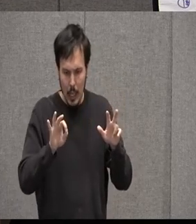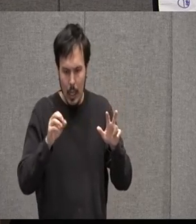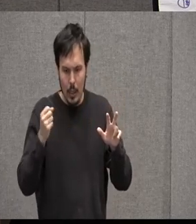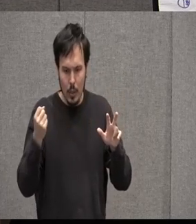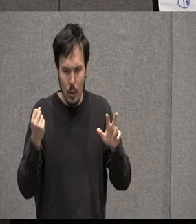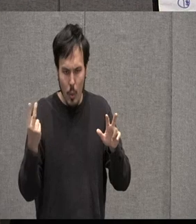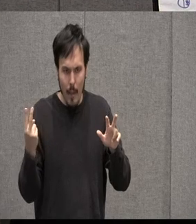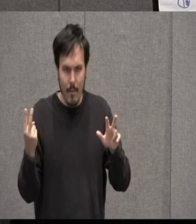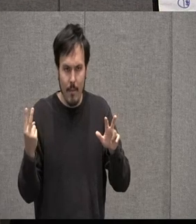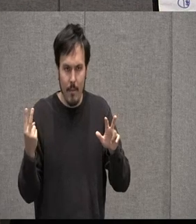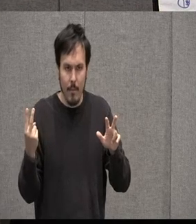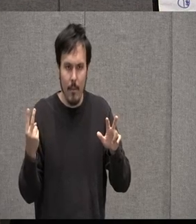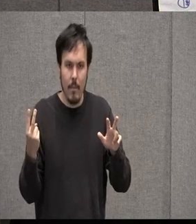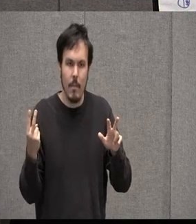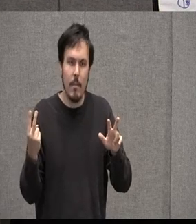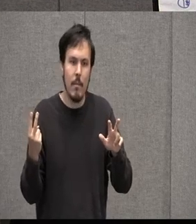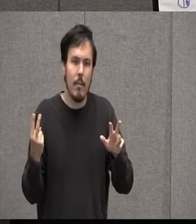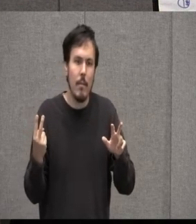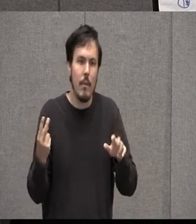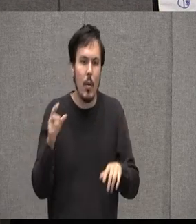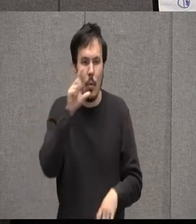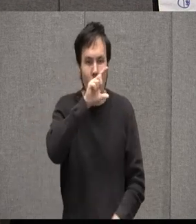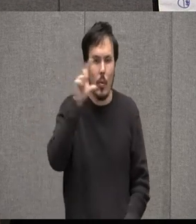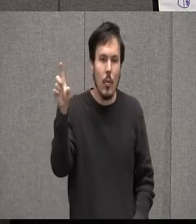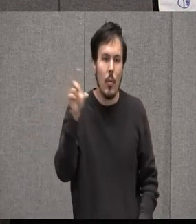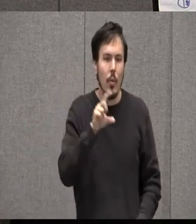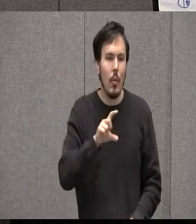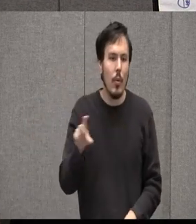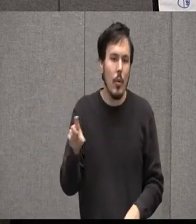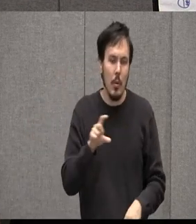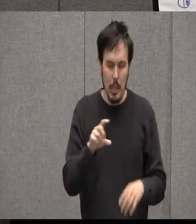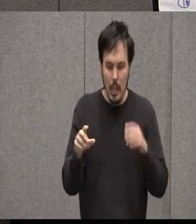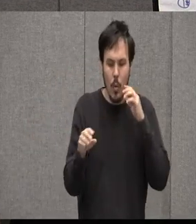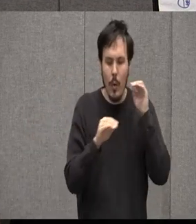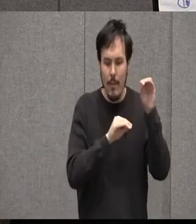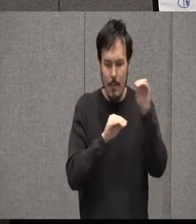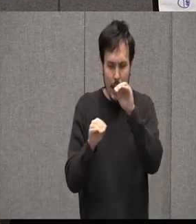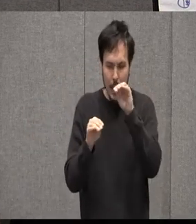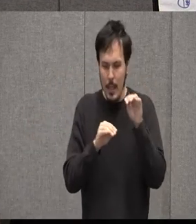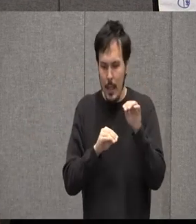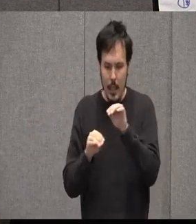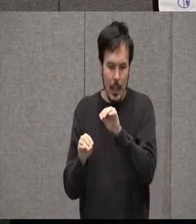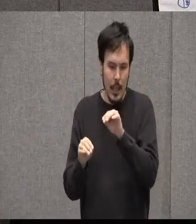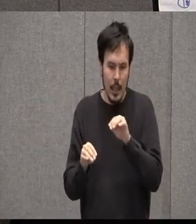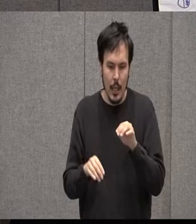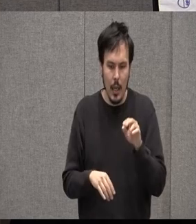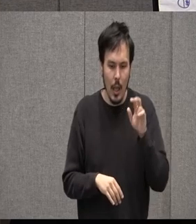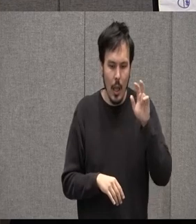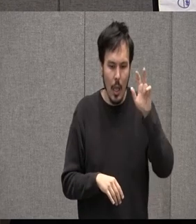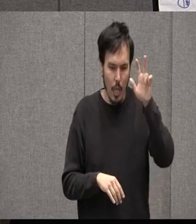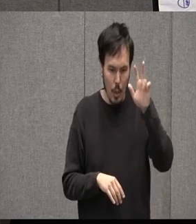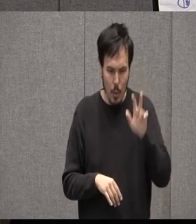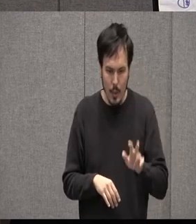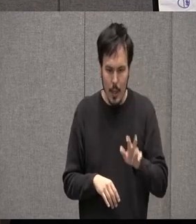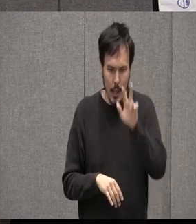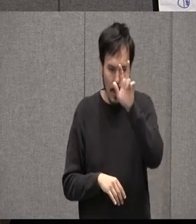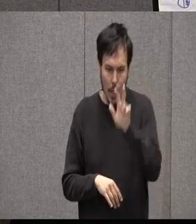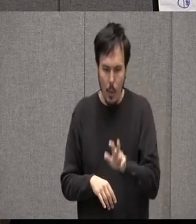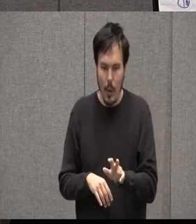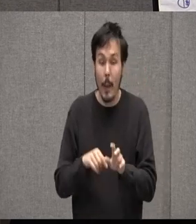3, 6, 9, 12. I would fill in with no spots, 3 going down, 4 going across.